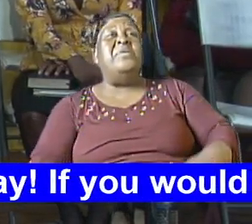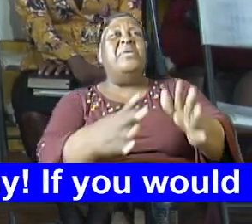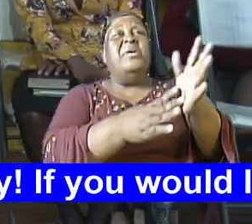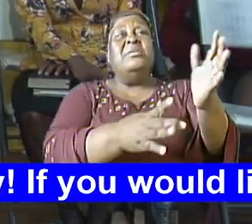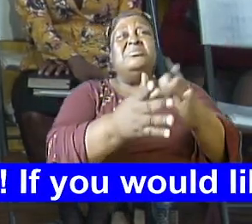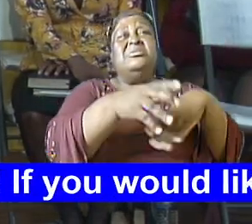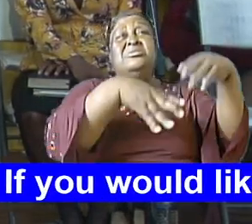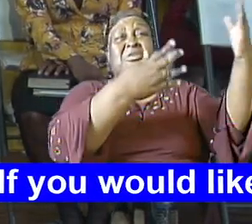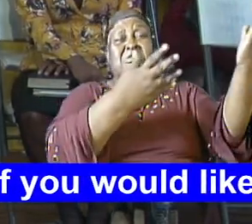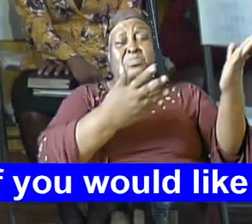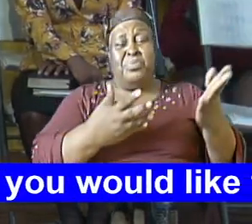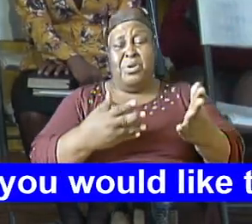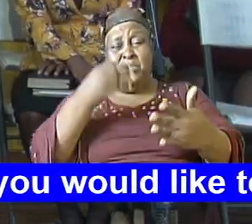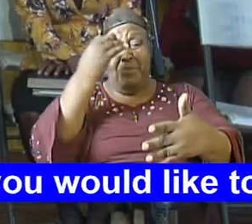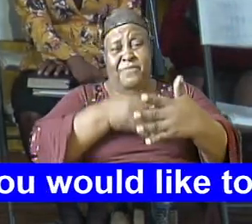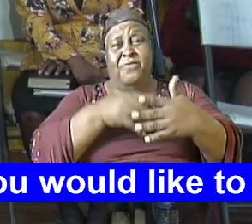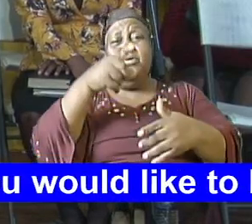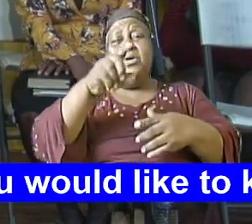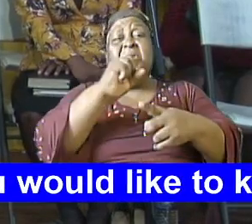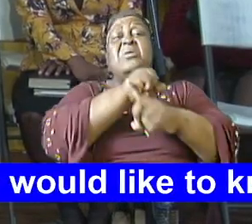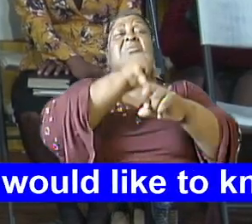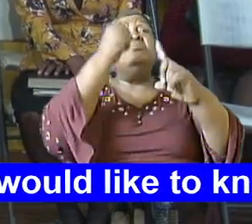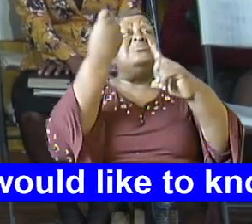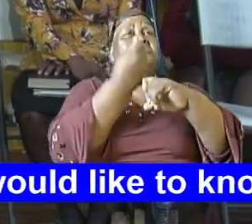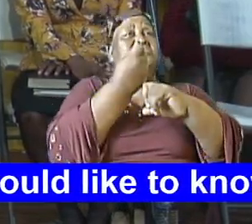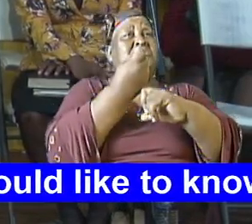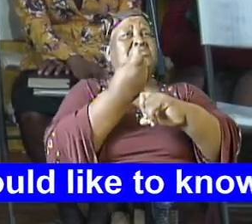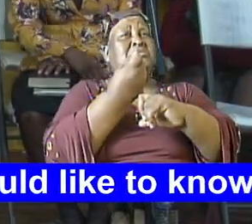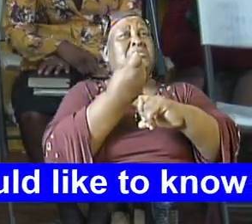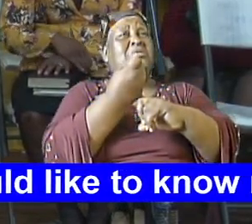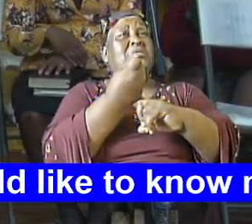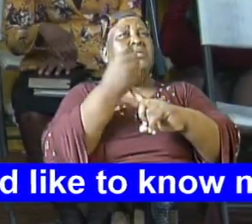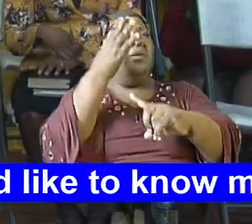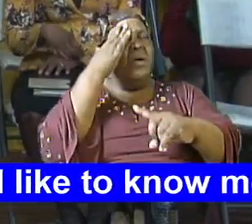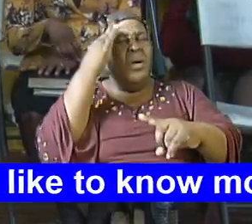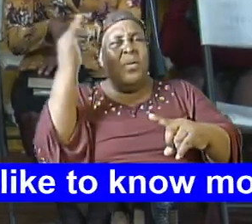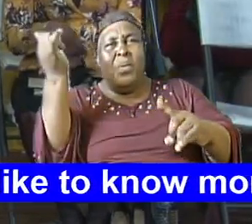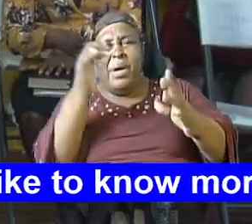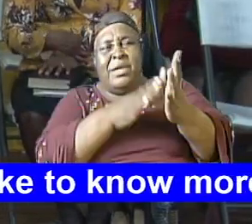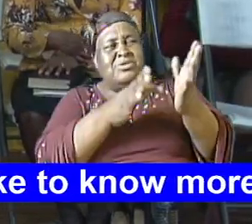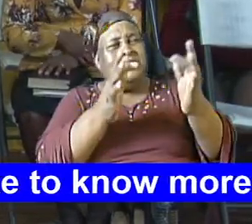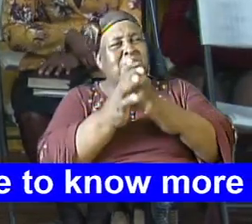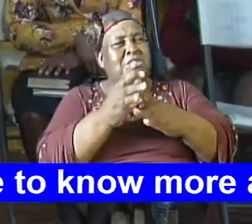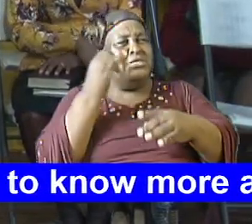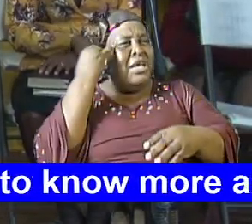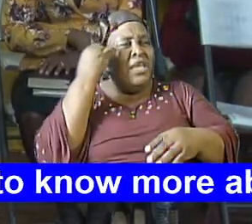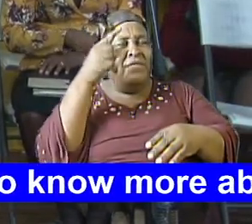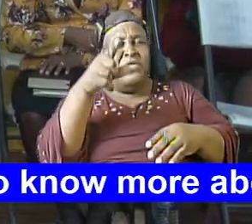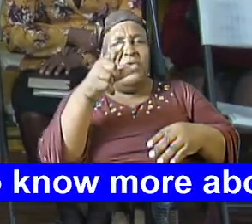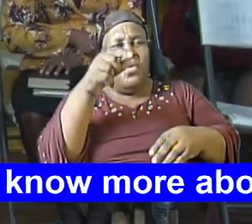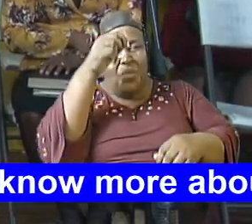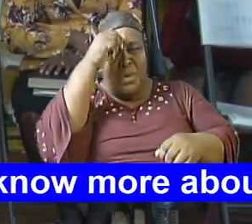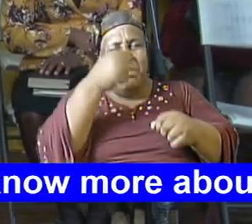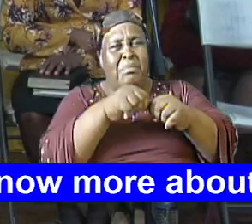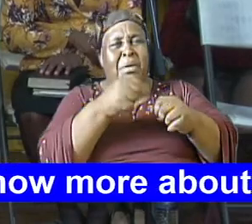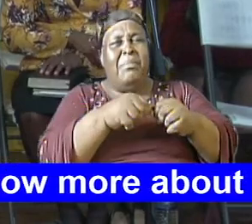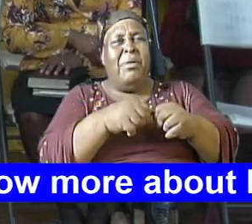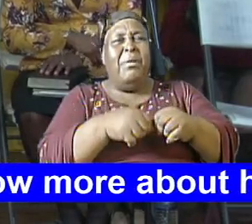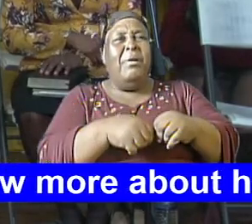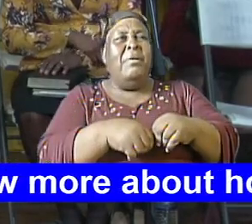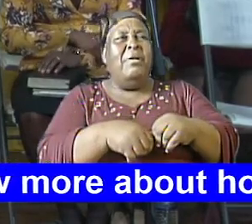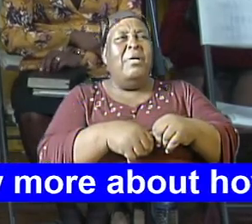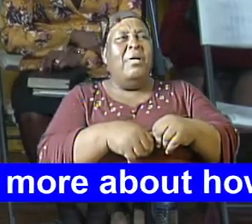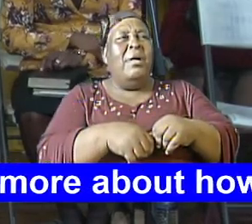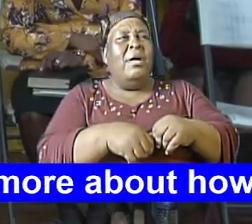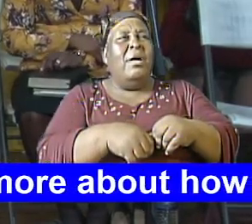And Jesus bring before you the situation. You know what always puzzled me? Why Jesus say, if you remember that somebody have aught